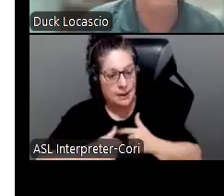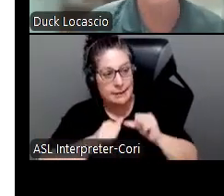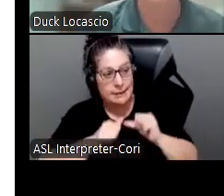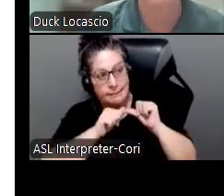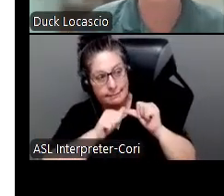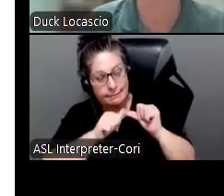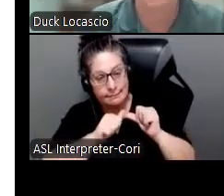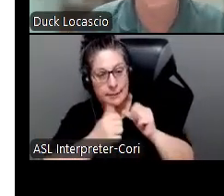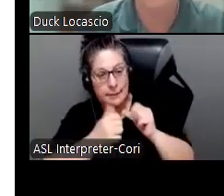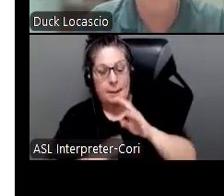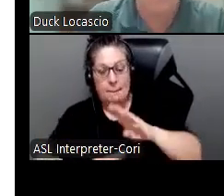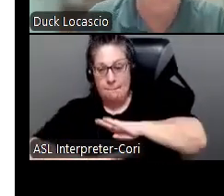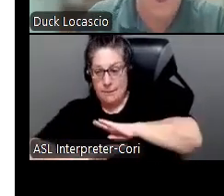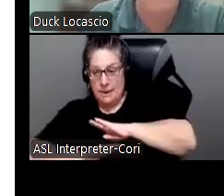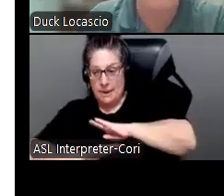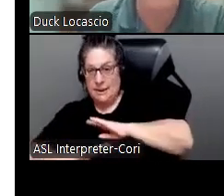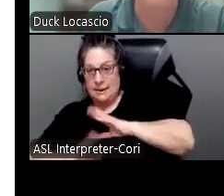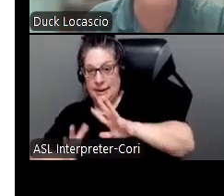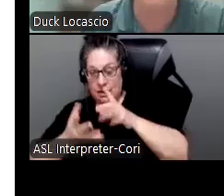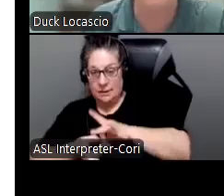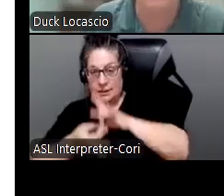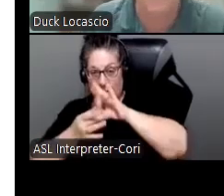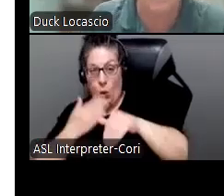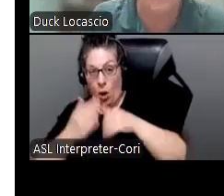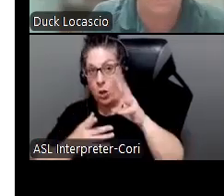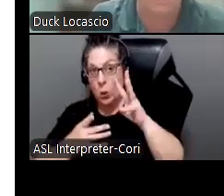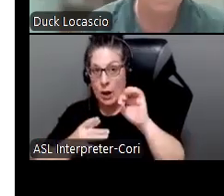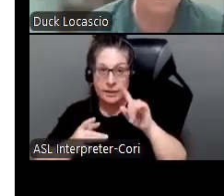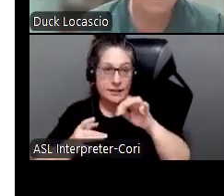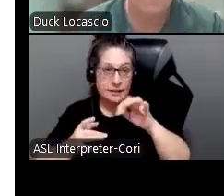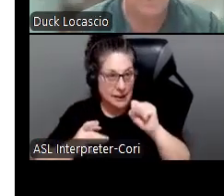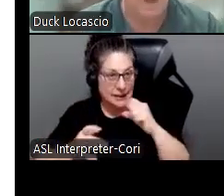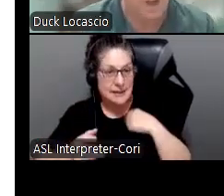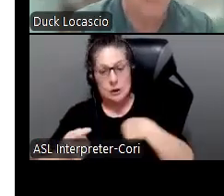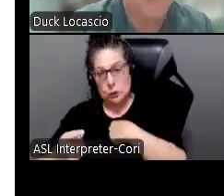meet the ecological needs of all the wildlife species that we manage for.